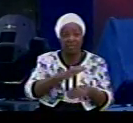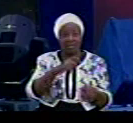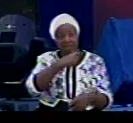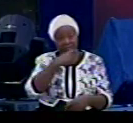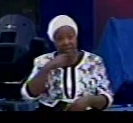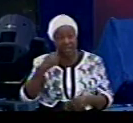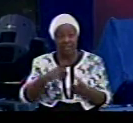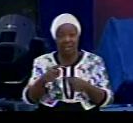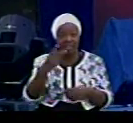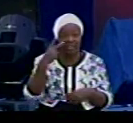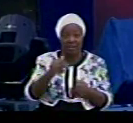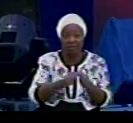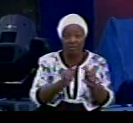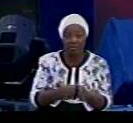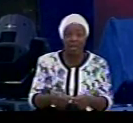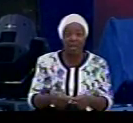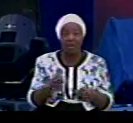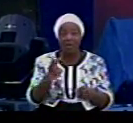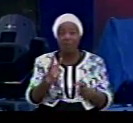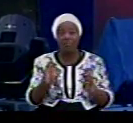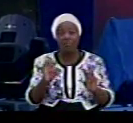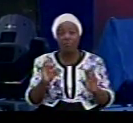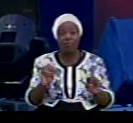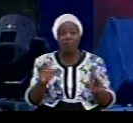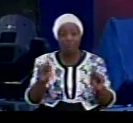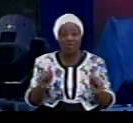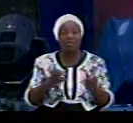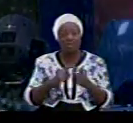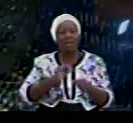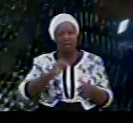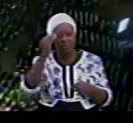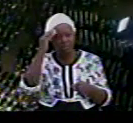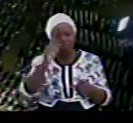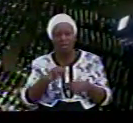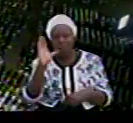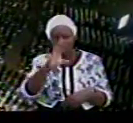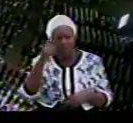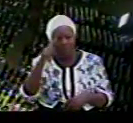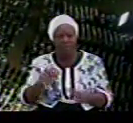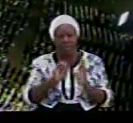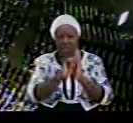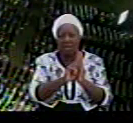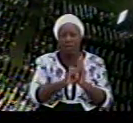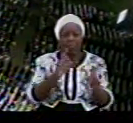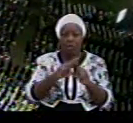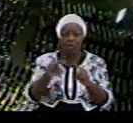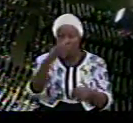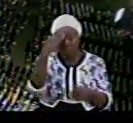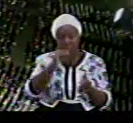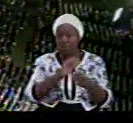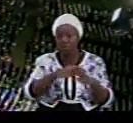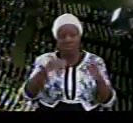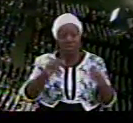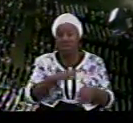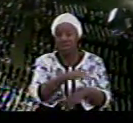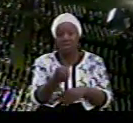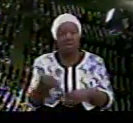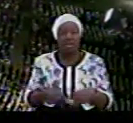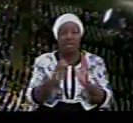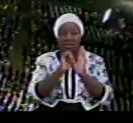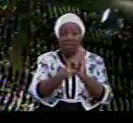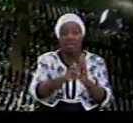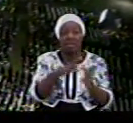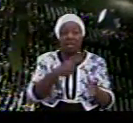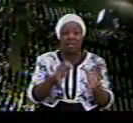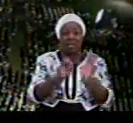wet, then I will know they're looking for signs. But you don't need any other sign. The sign you need is the sign